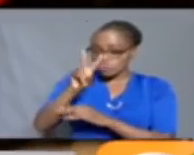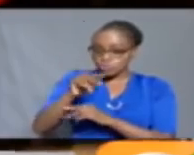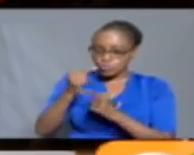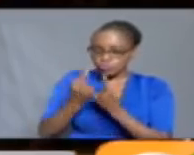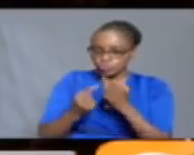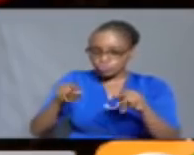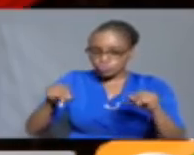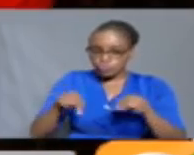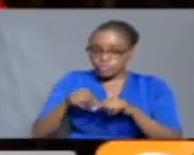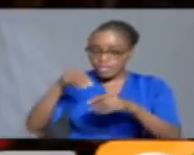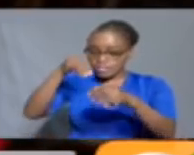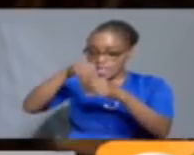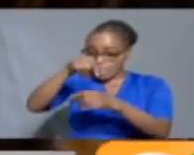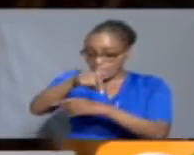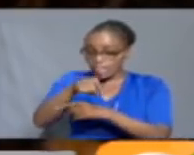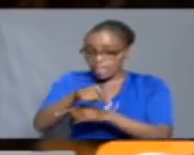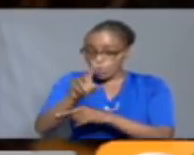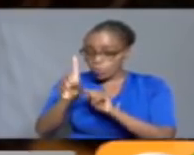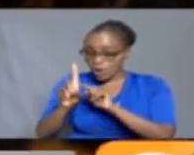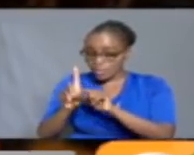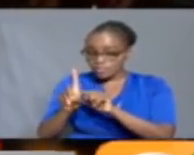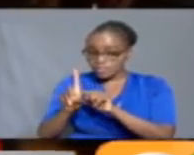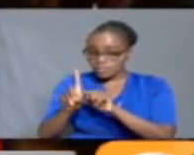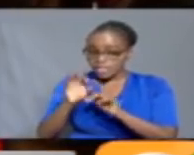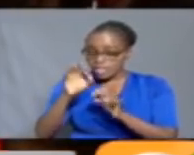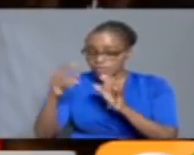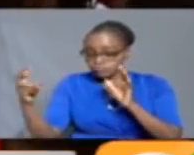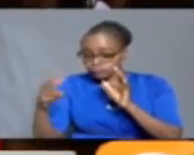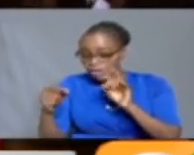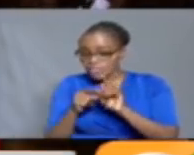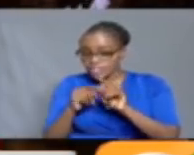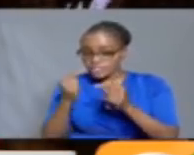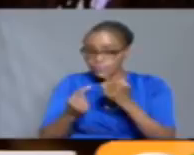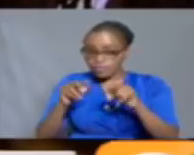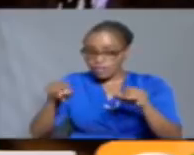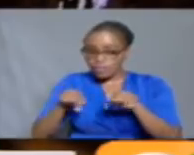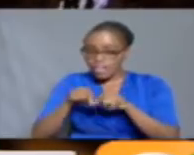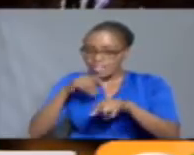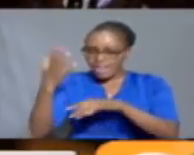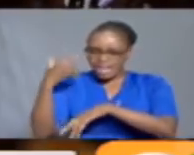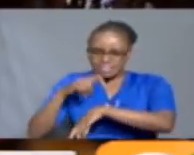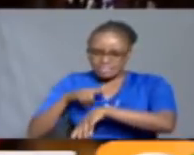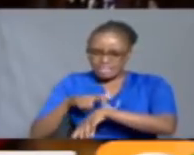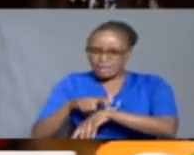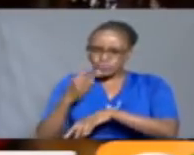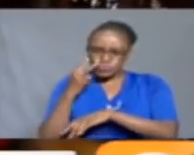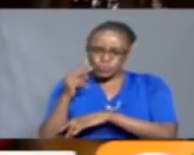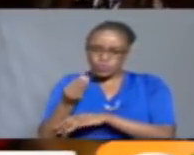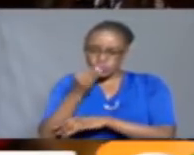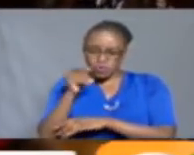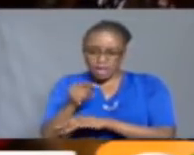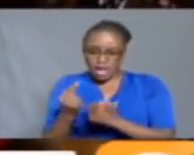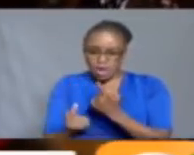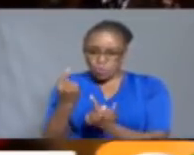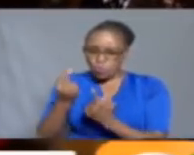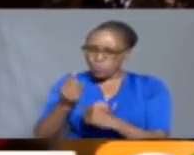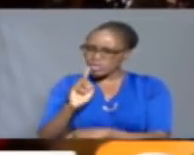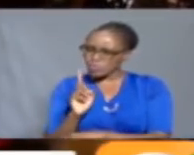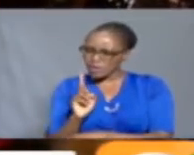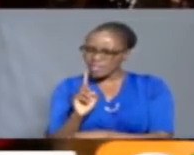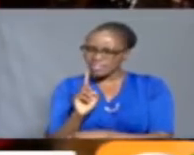sufrias inside. One, if you look inside this sufria, the last time food was inside was